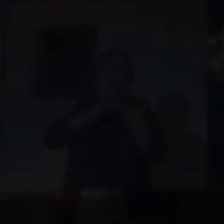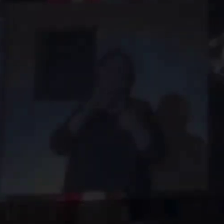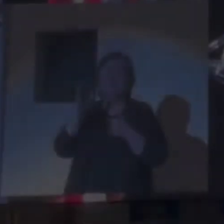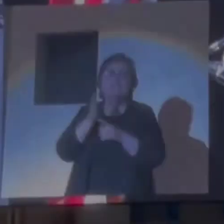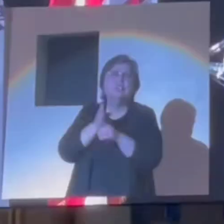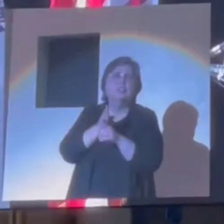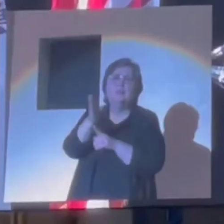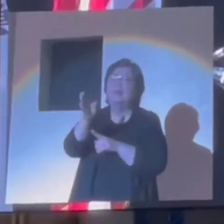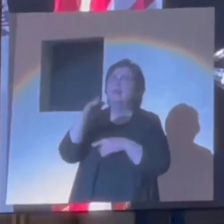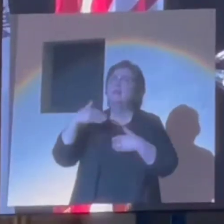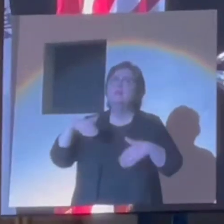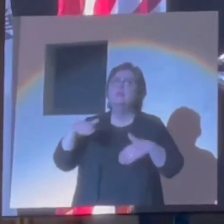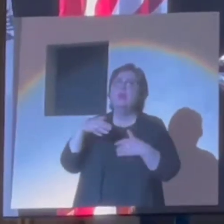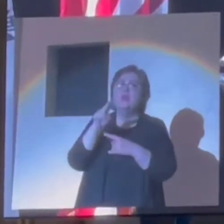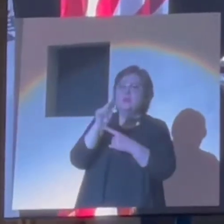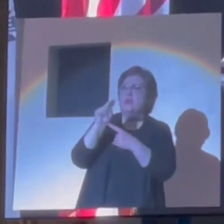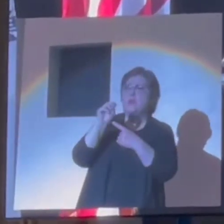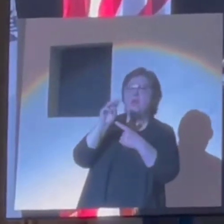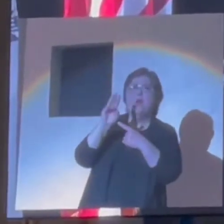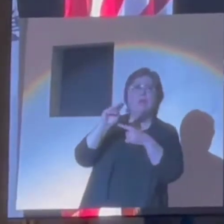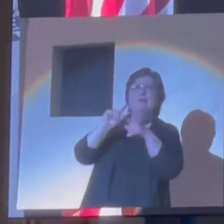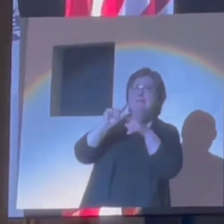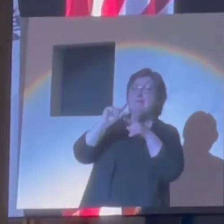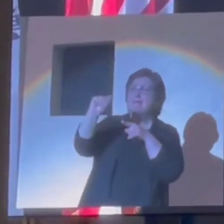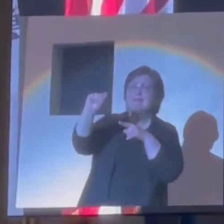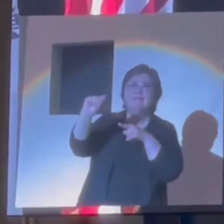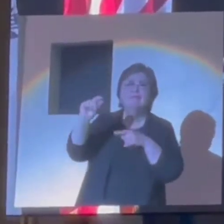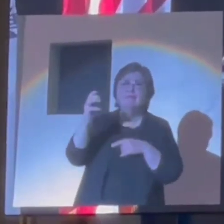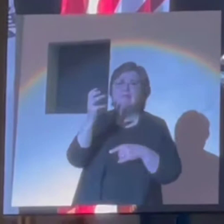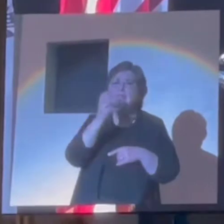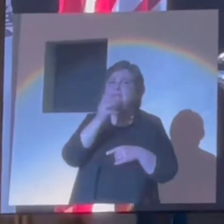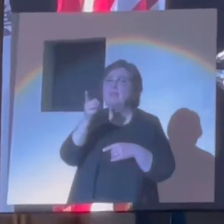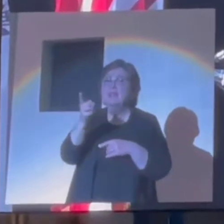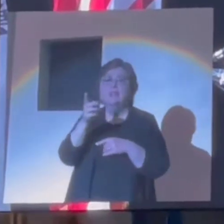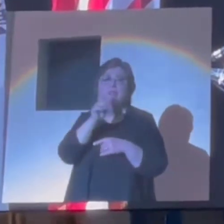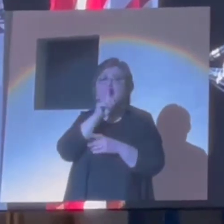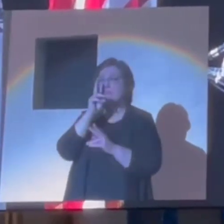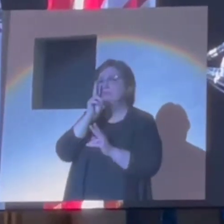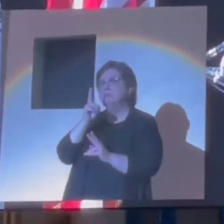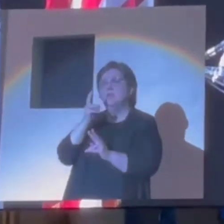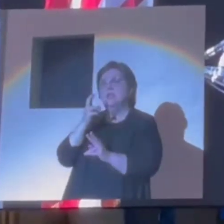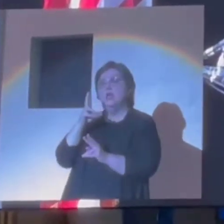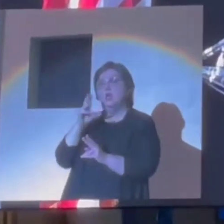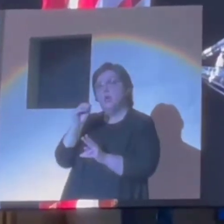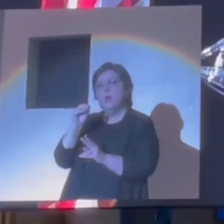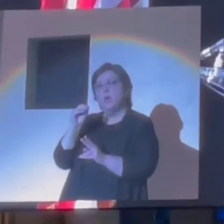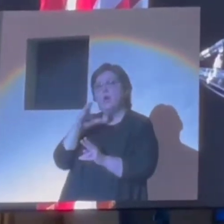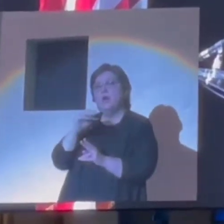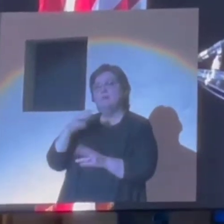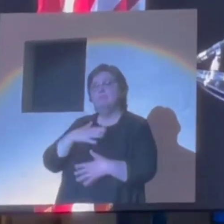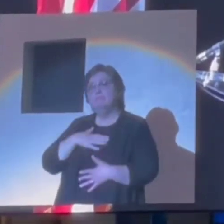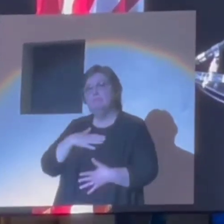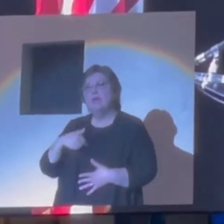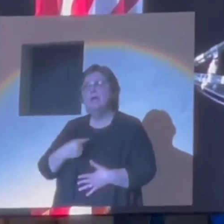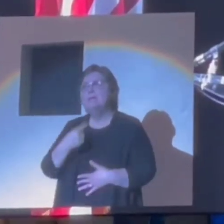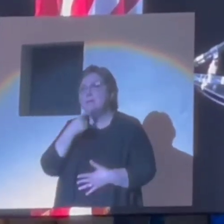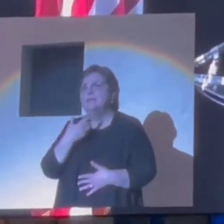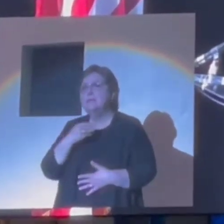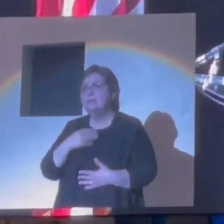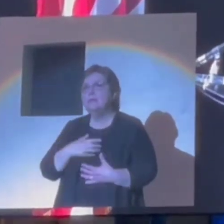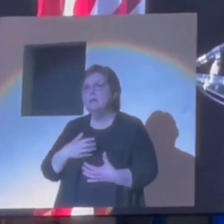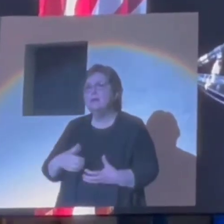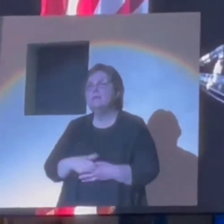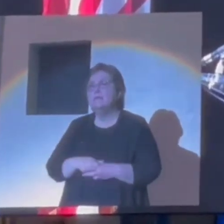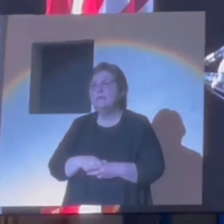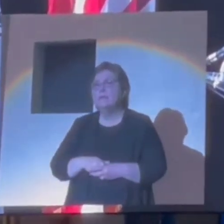It was remarkable. He was a hero, an icon, and an exemplar. To Asian